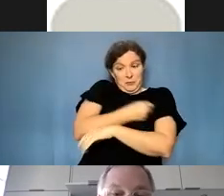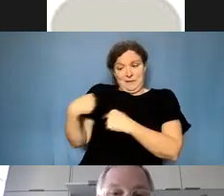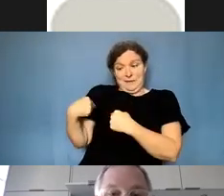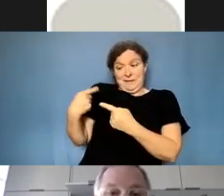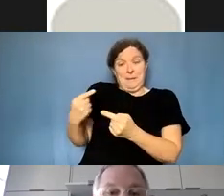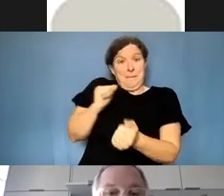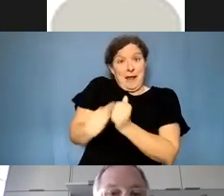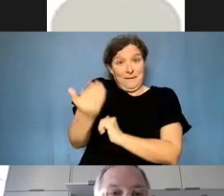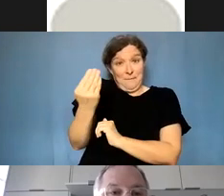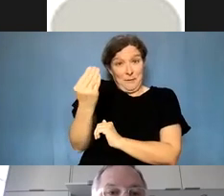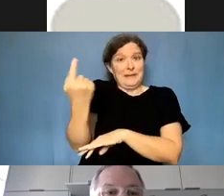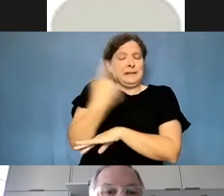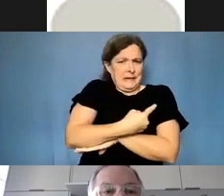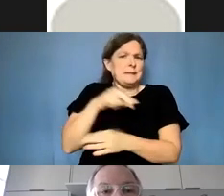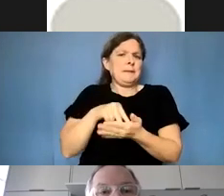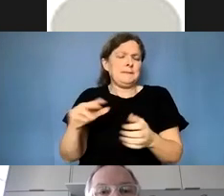vaccine regimen.